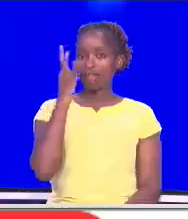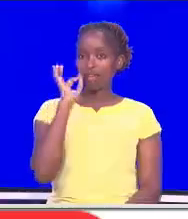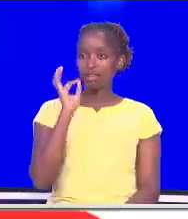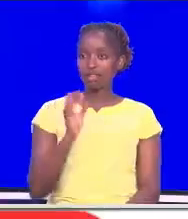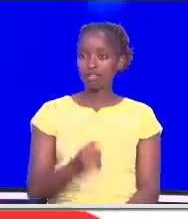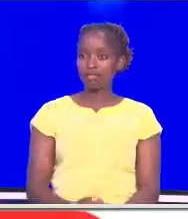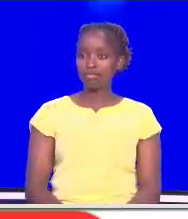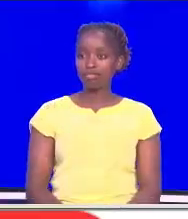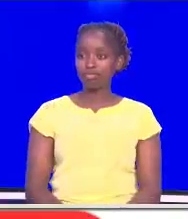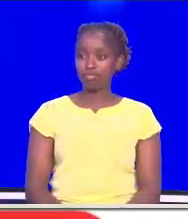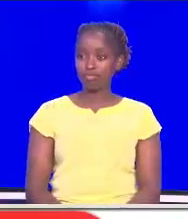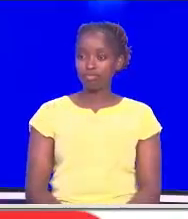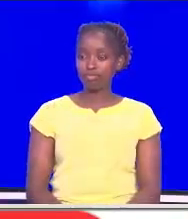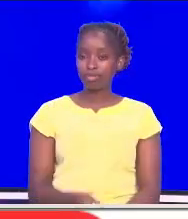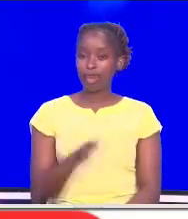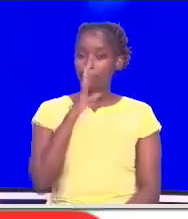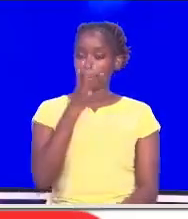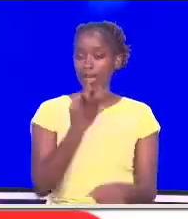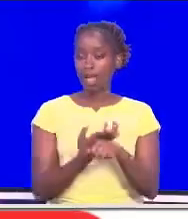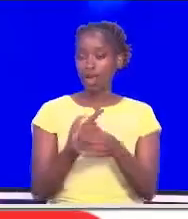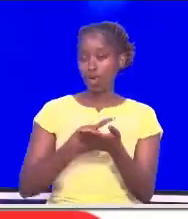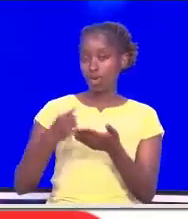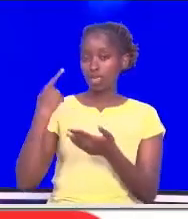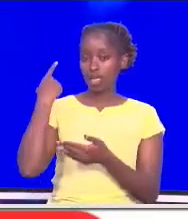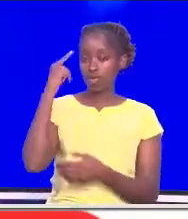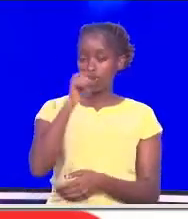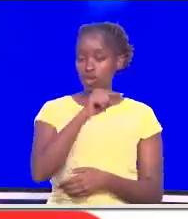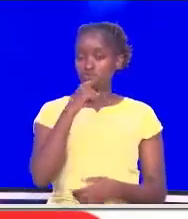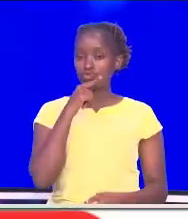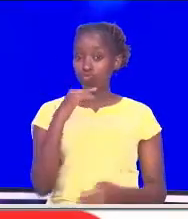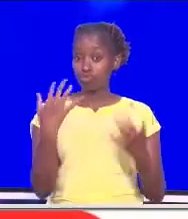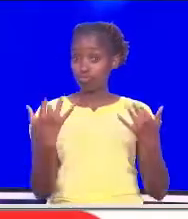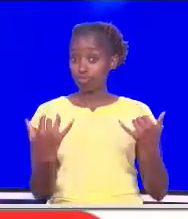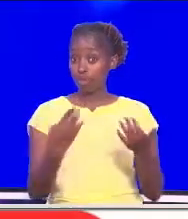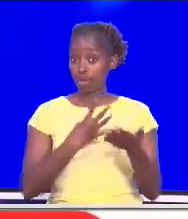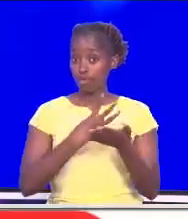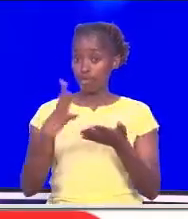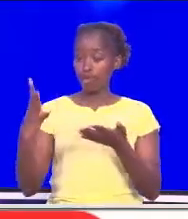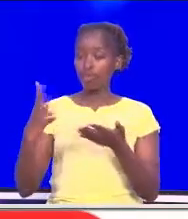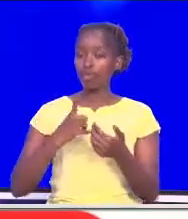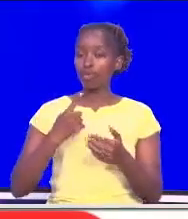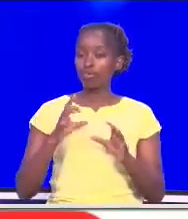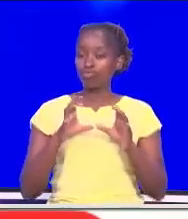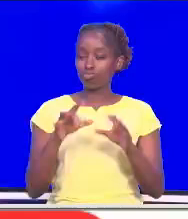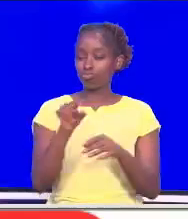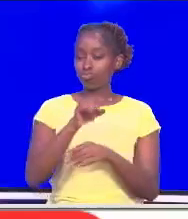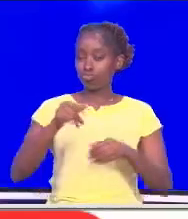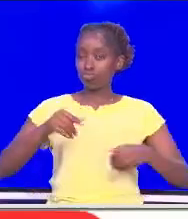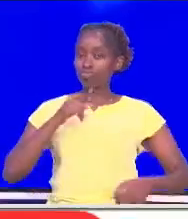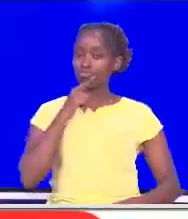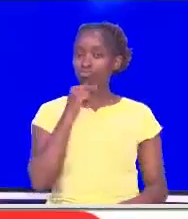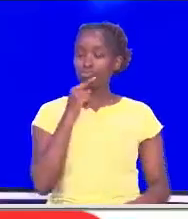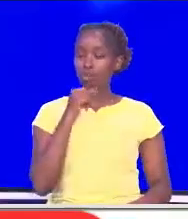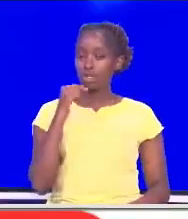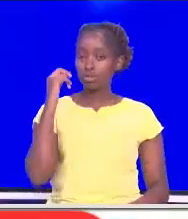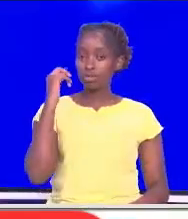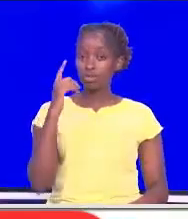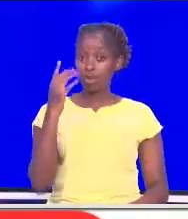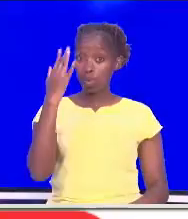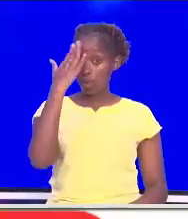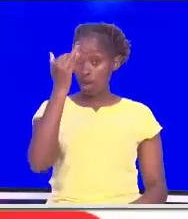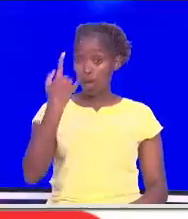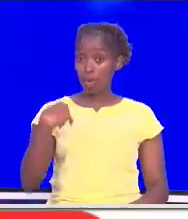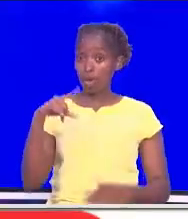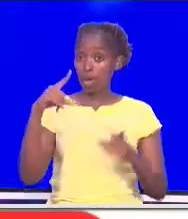tough 4 weeks for the boys. This is our fourth week now. We've been really pushing the boys. Because you know where you're going,